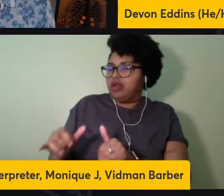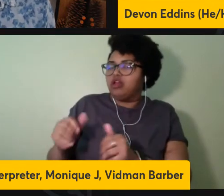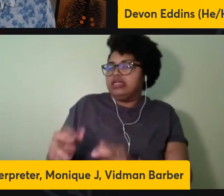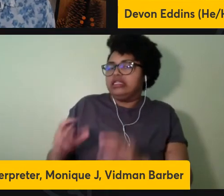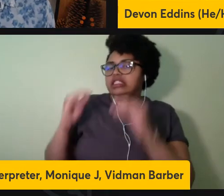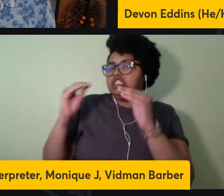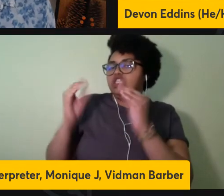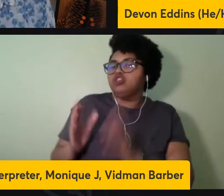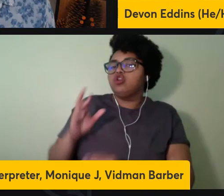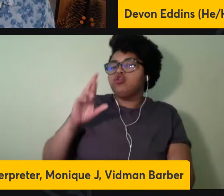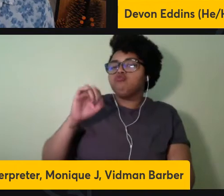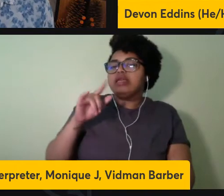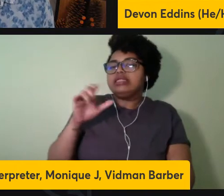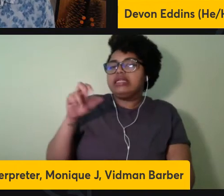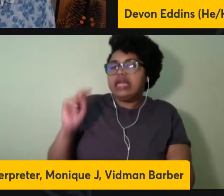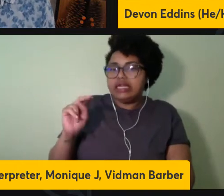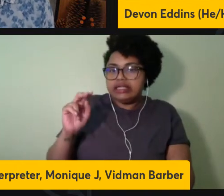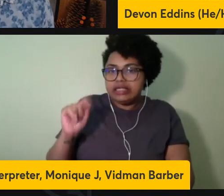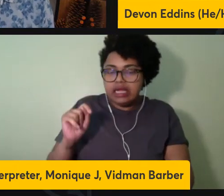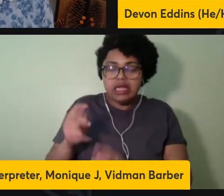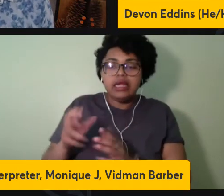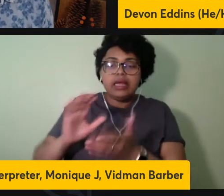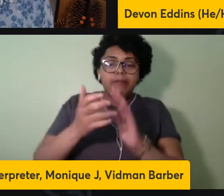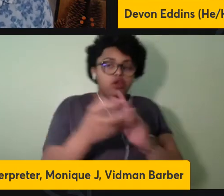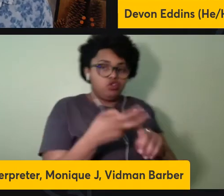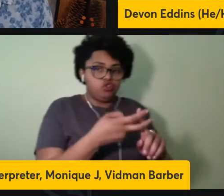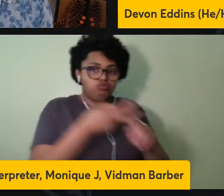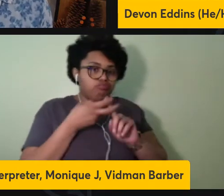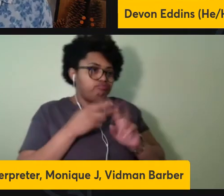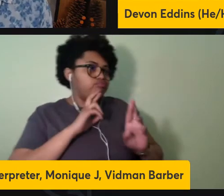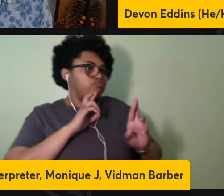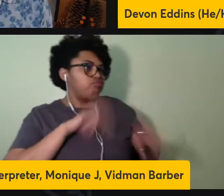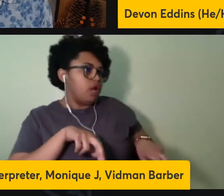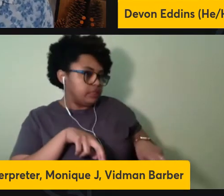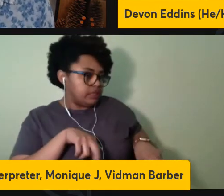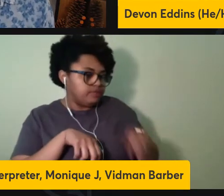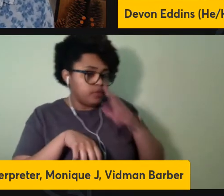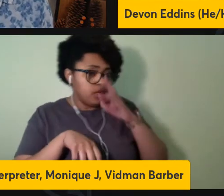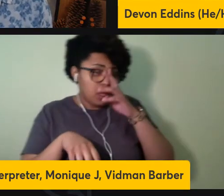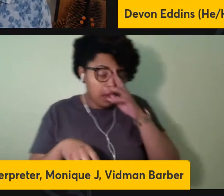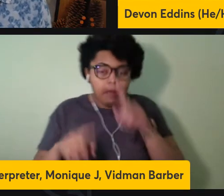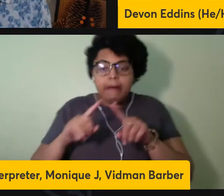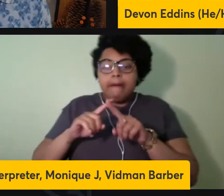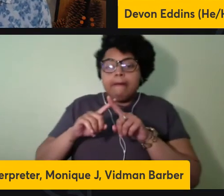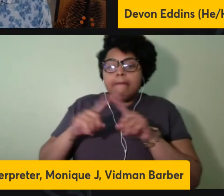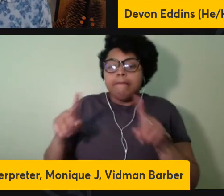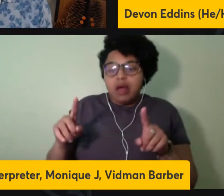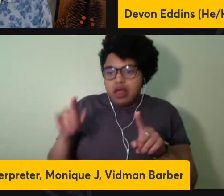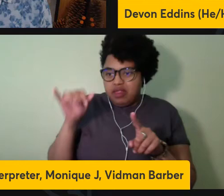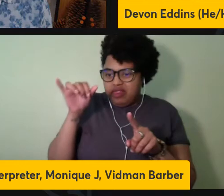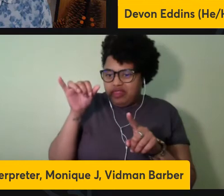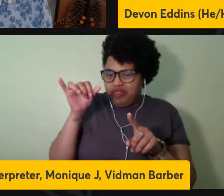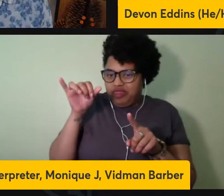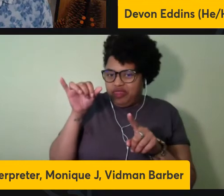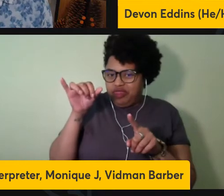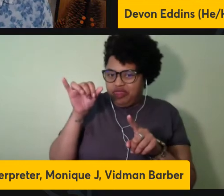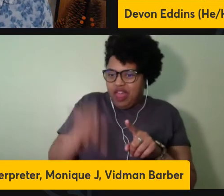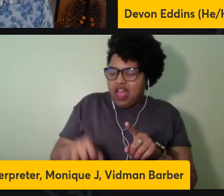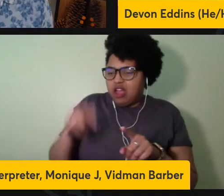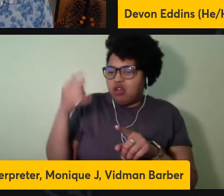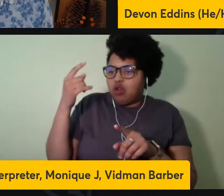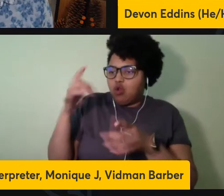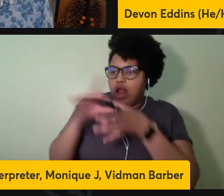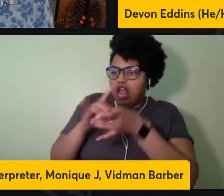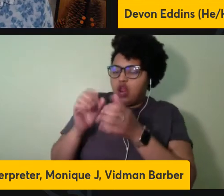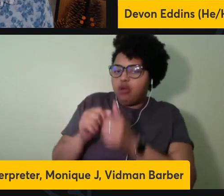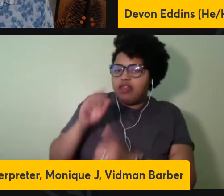and responses, with emphasis on innate immune regulation mediated by tissue-resident macrophages in